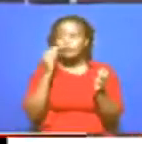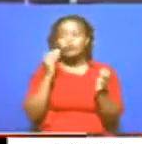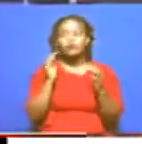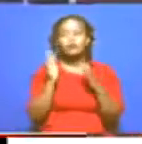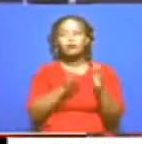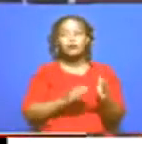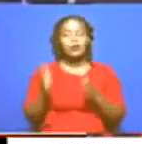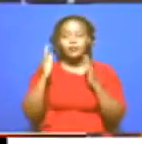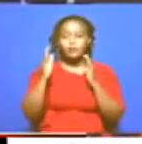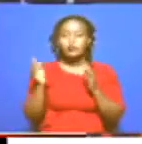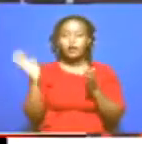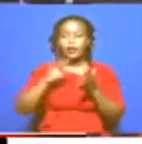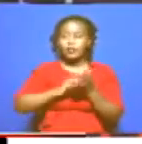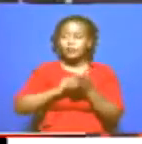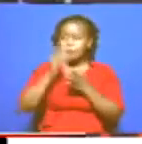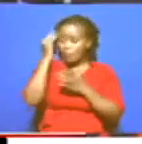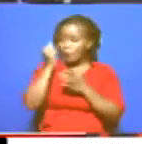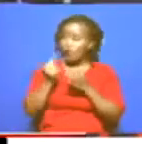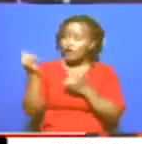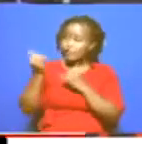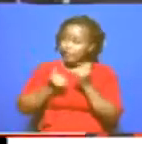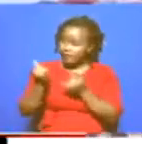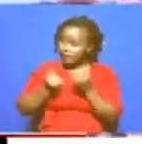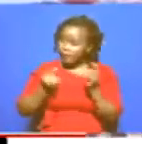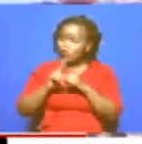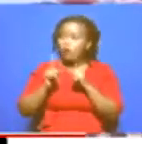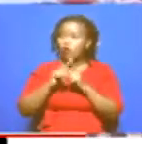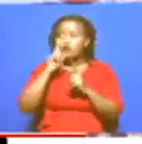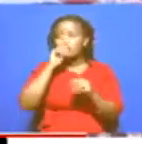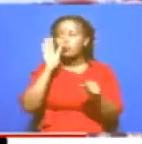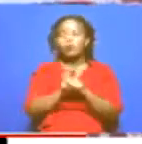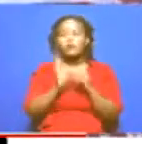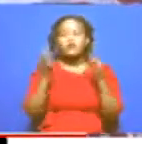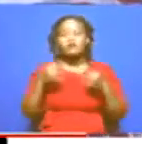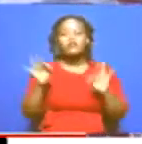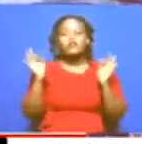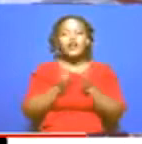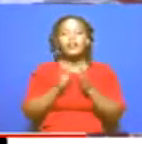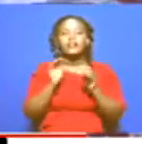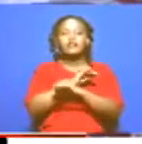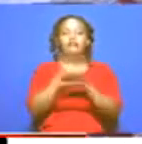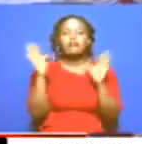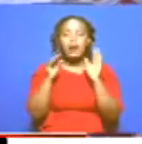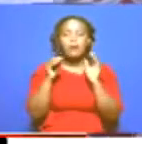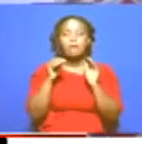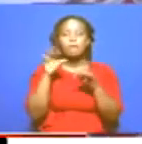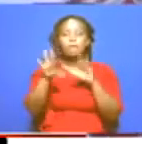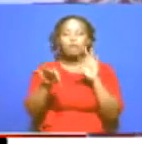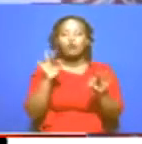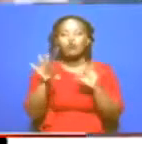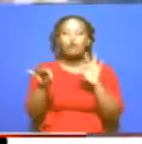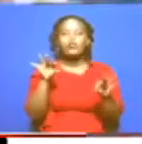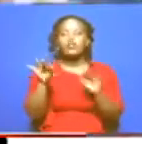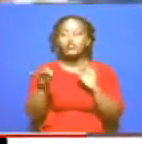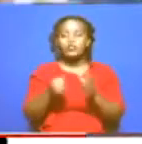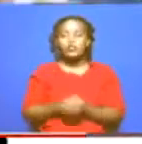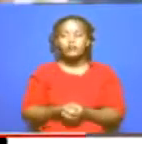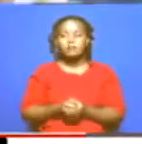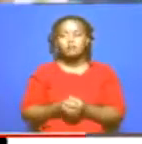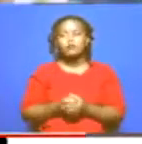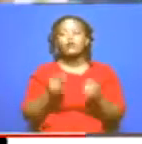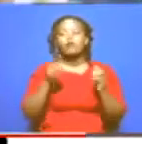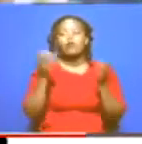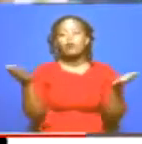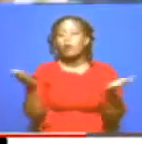Saturday, and gave an assurance of a free and fair exercise. And where we'll end up